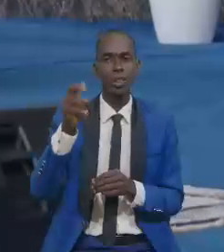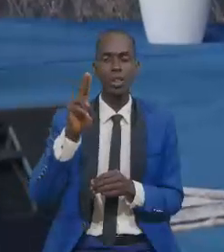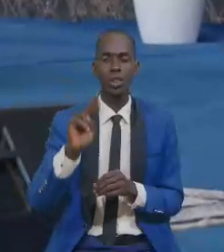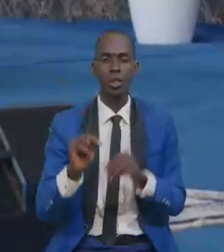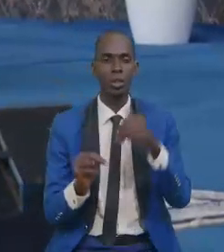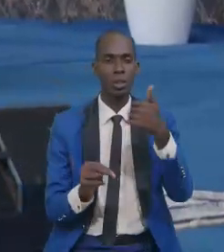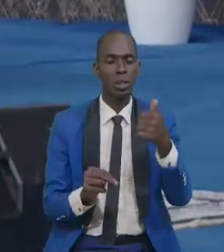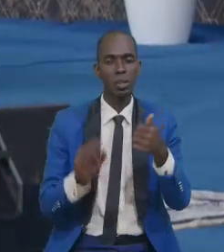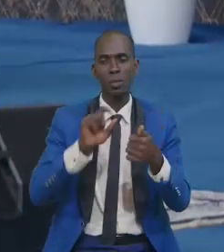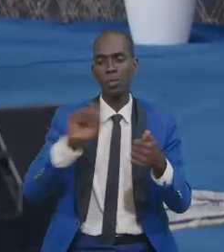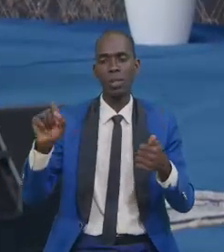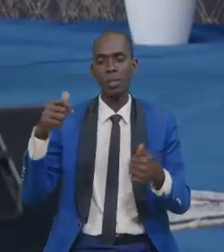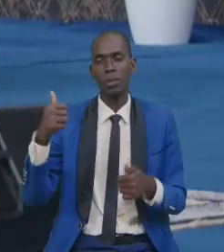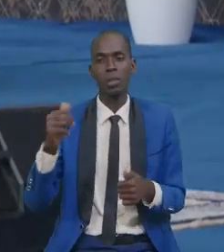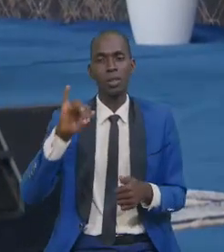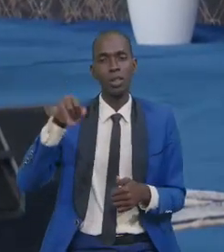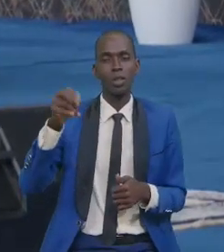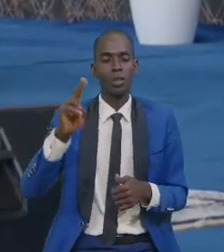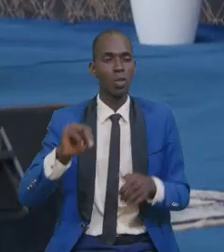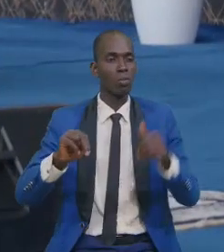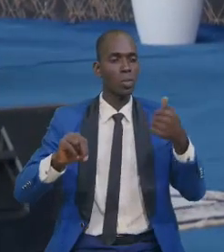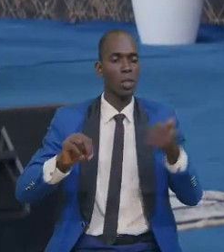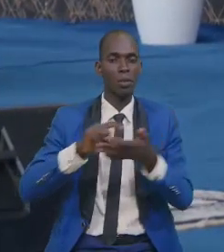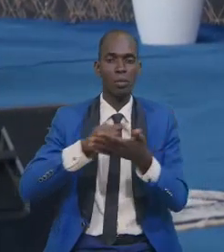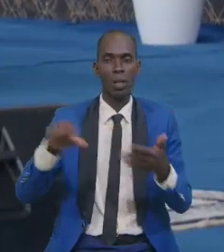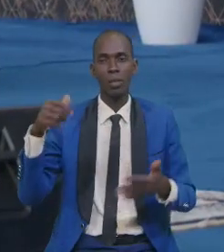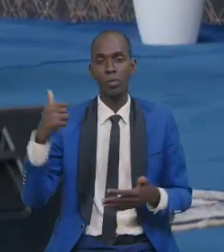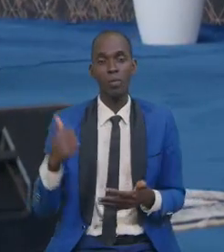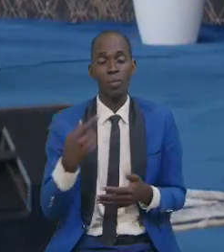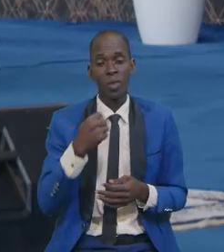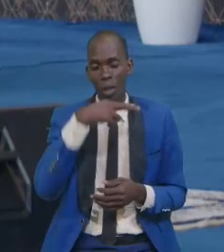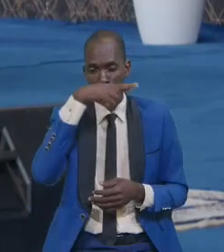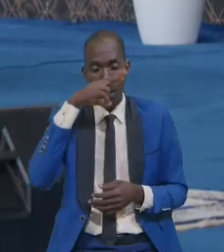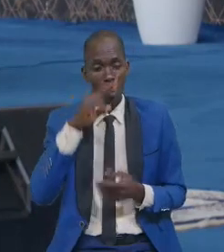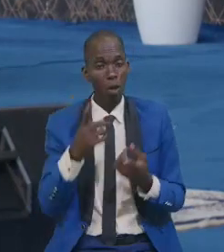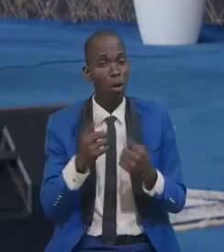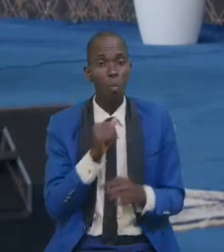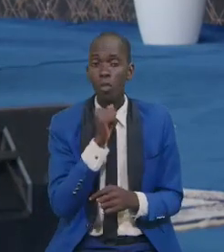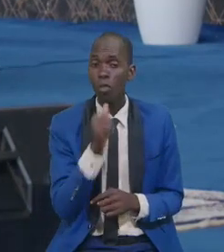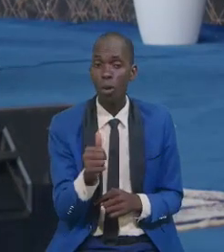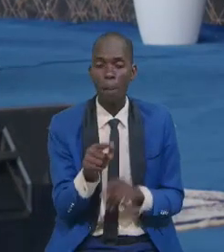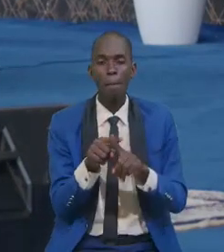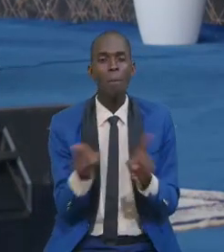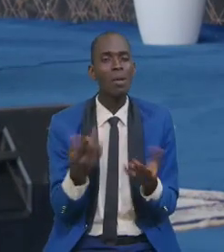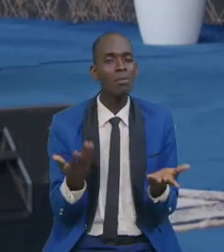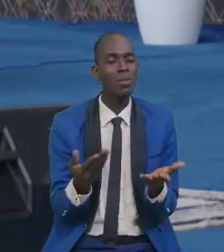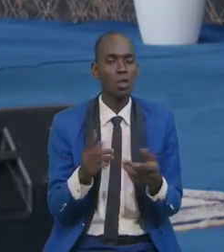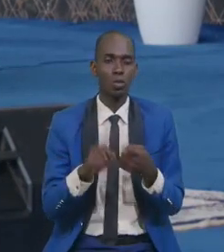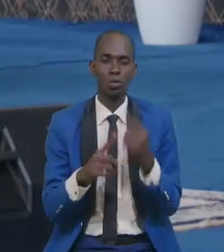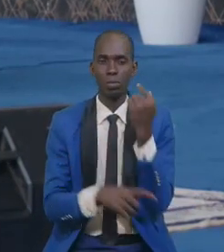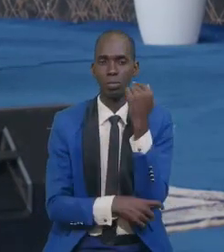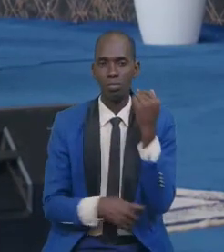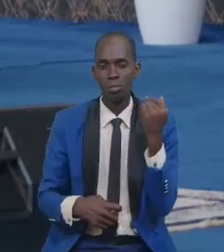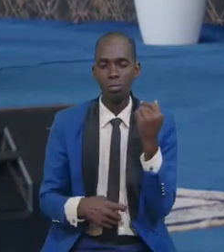verse 10, John 10 verse 10, the thief cometh not but for to steal and